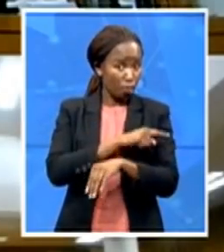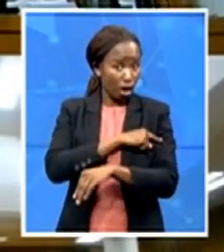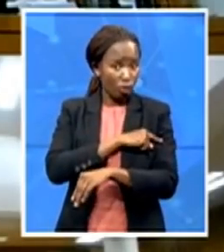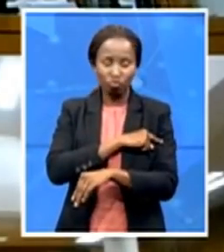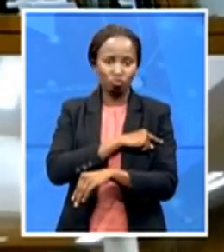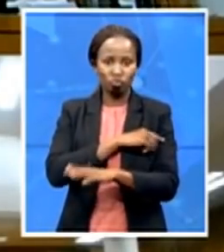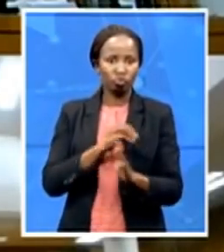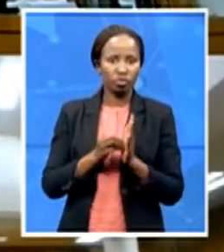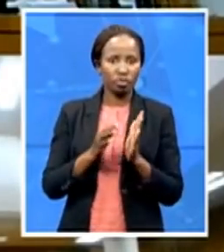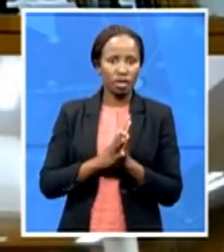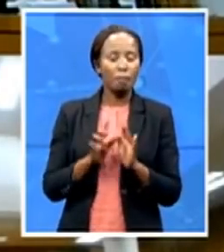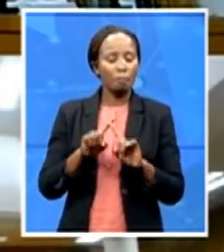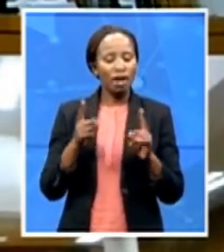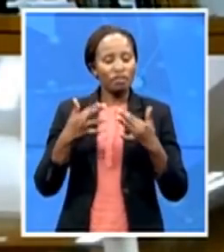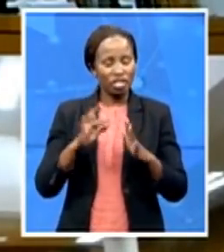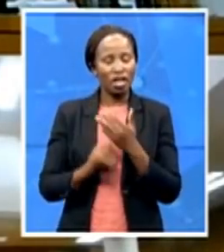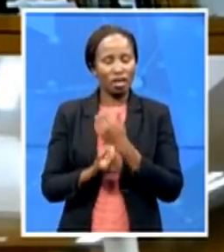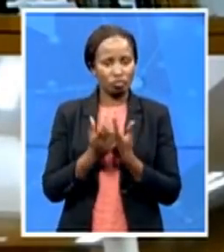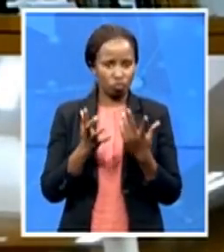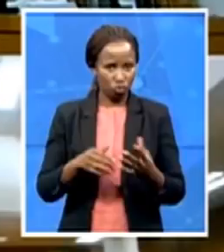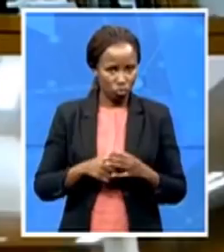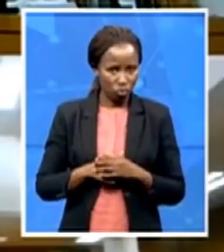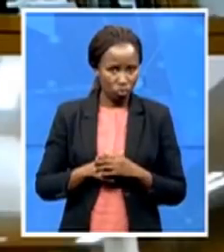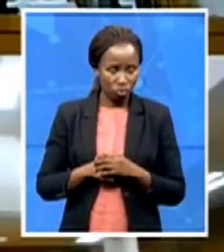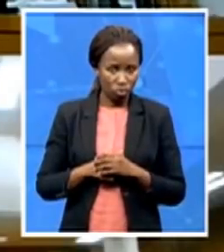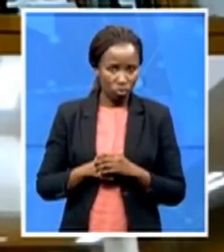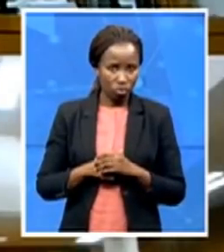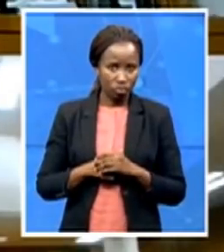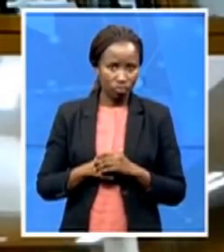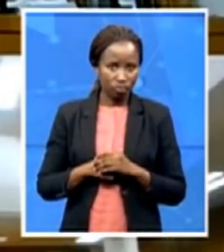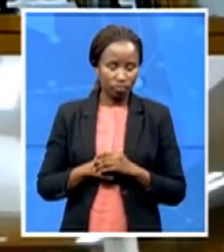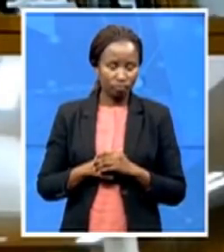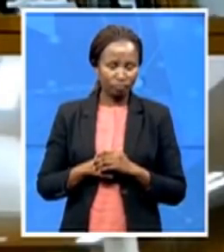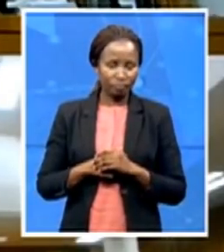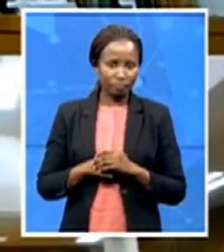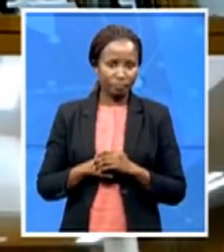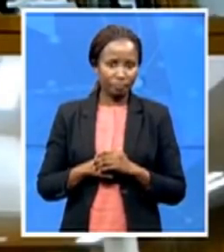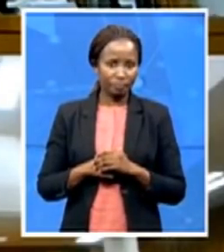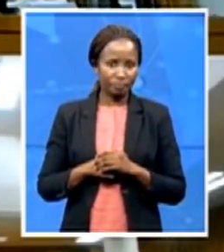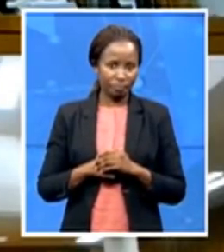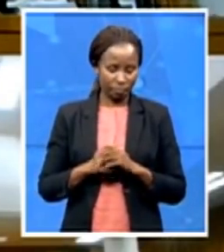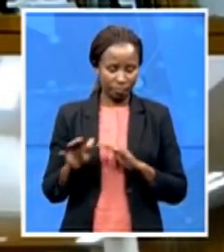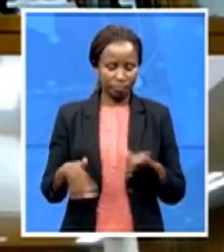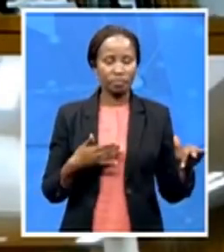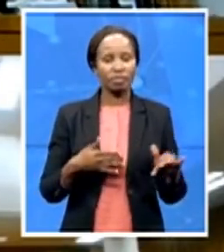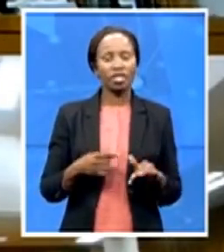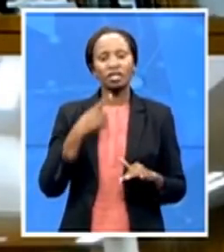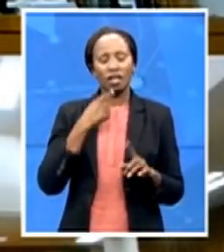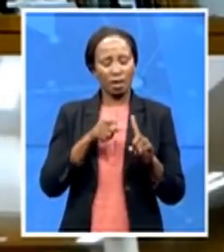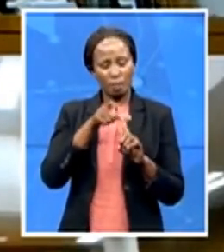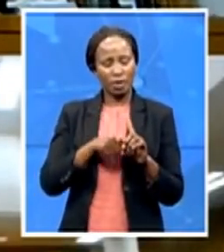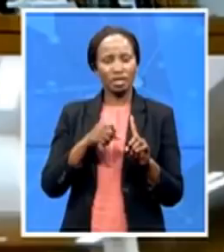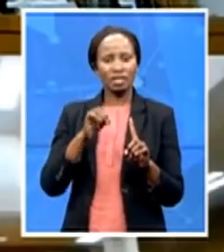which raises the threshold. The definition of incompetence. I remember we heard